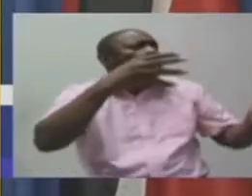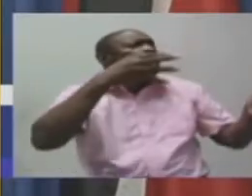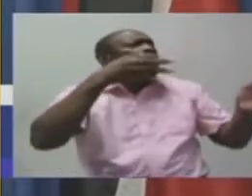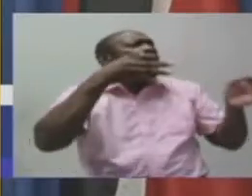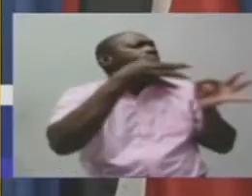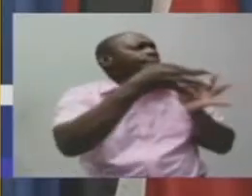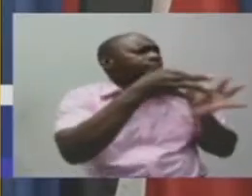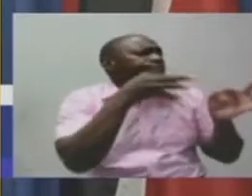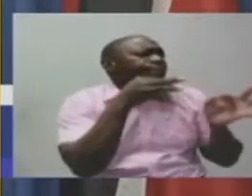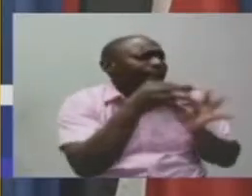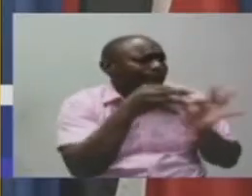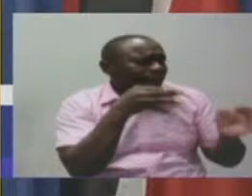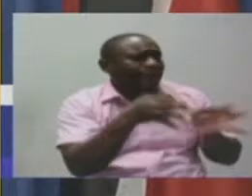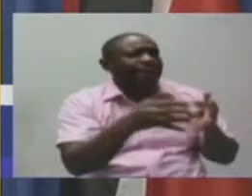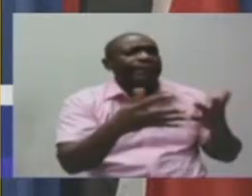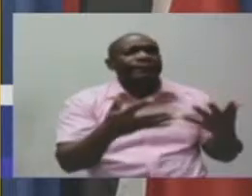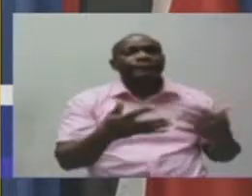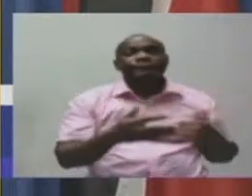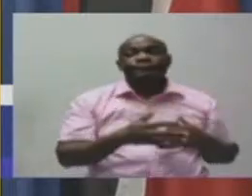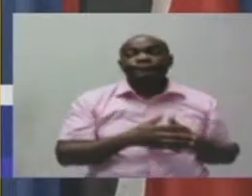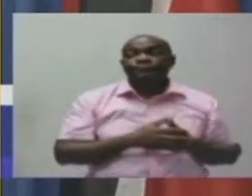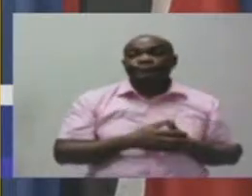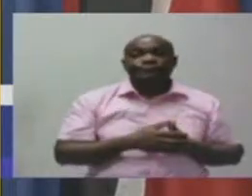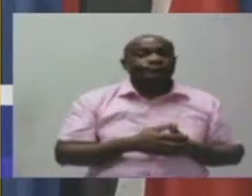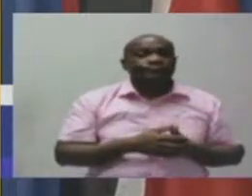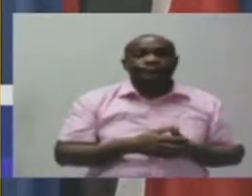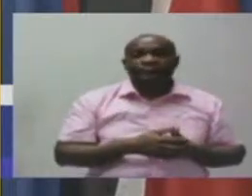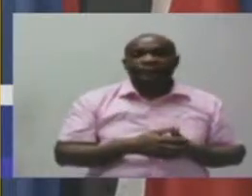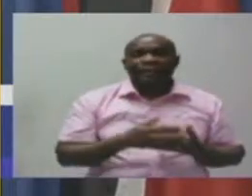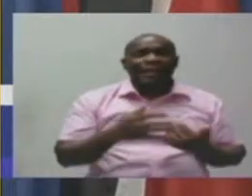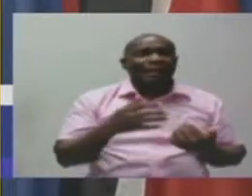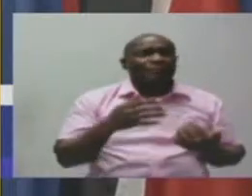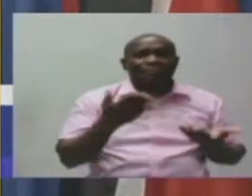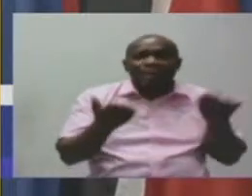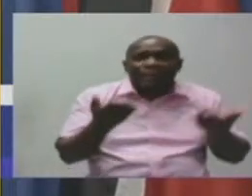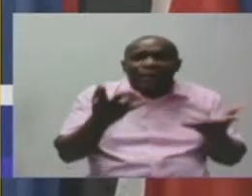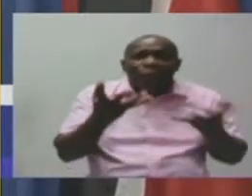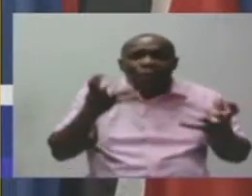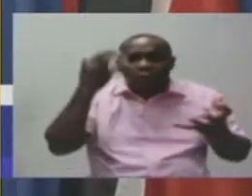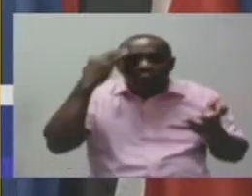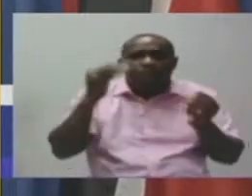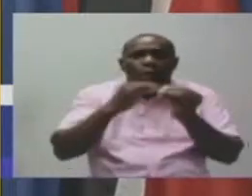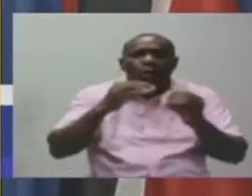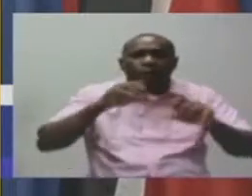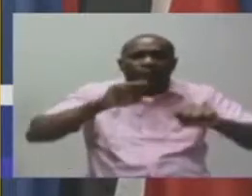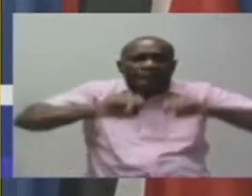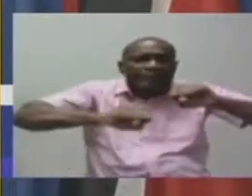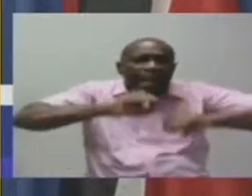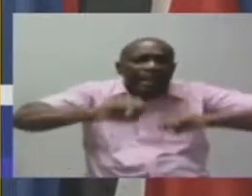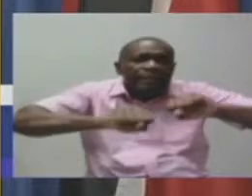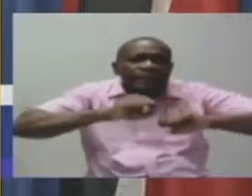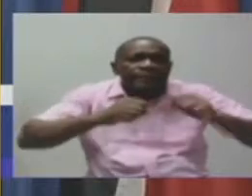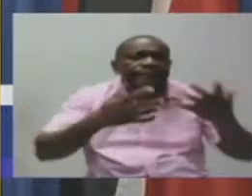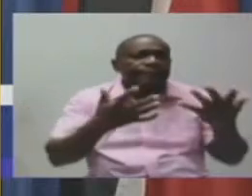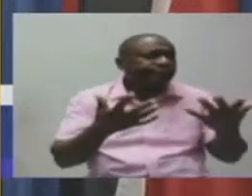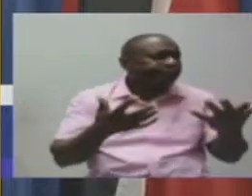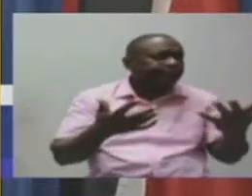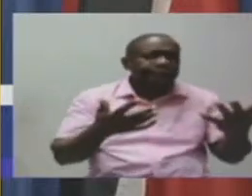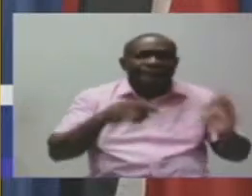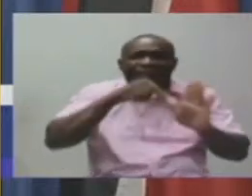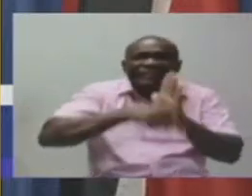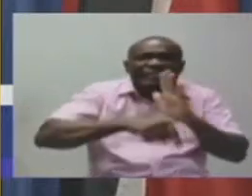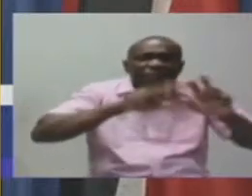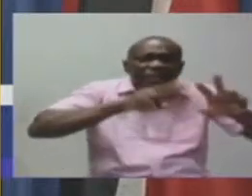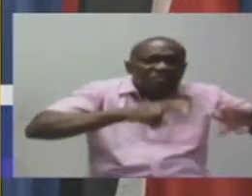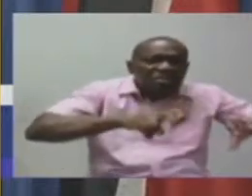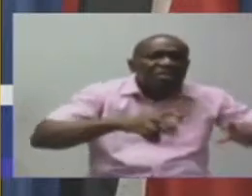the biology of it and so on is what they're talking about. I think they're talking about the dangers